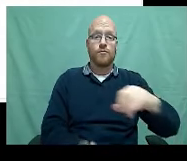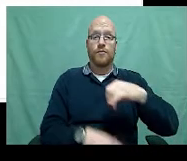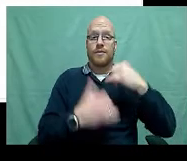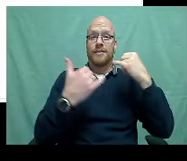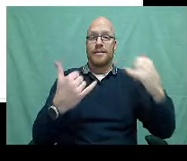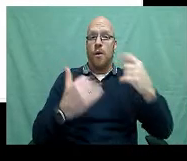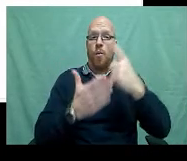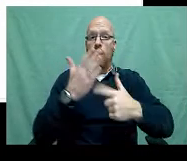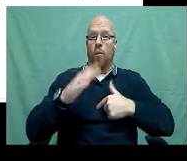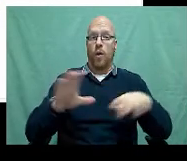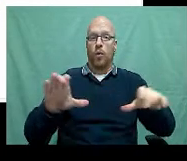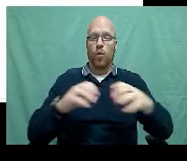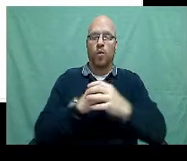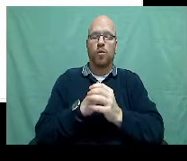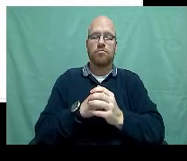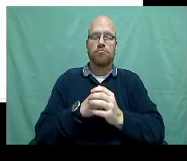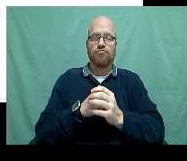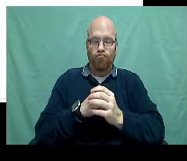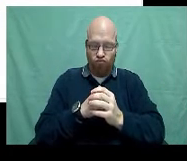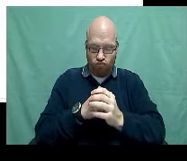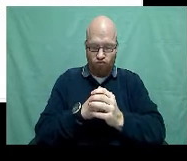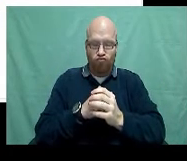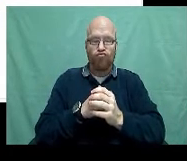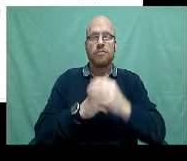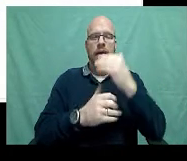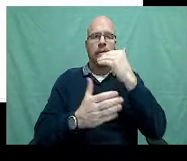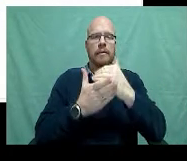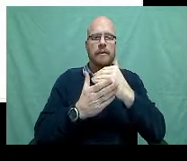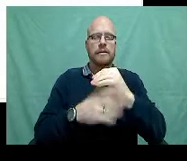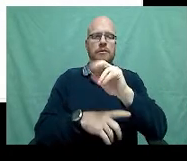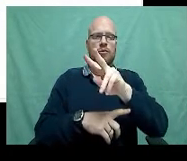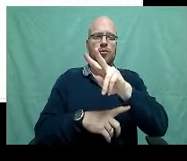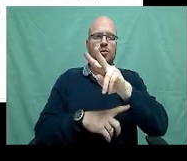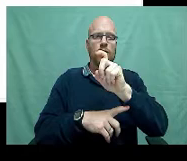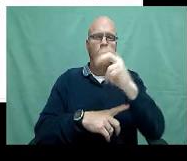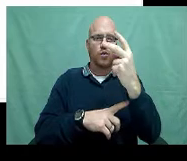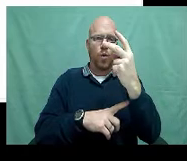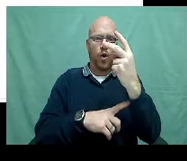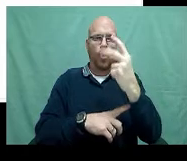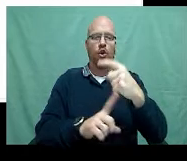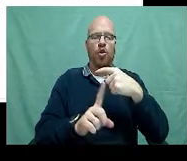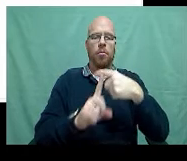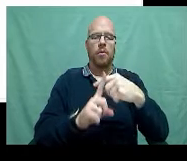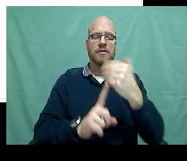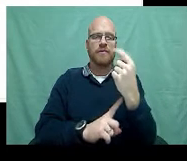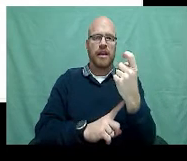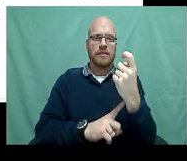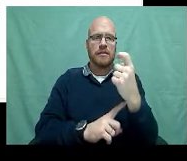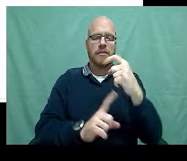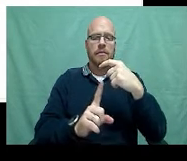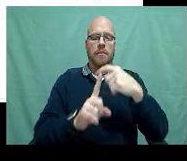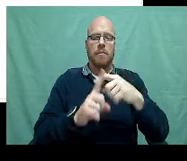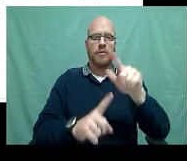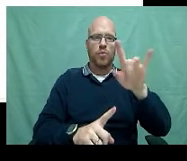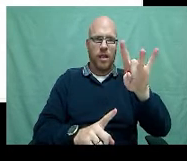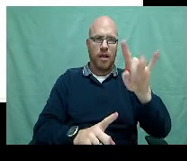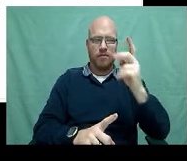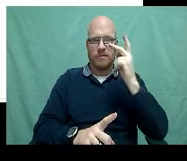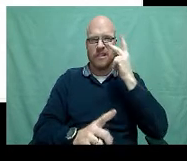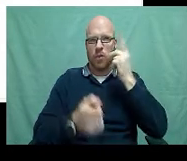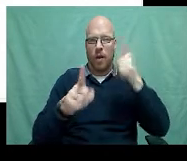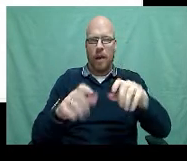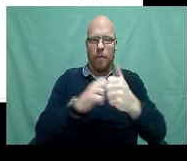Now, what do I do? Okay. 2x squared plus 15x plus 28.